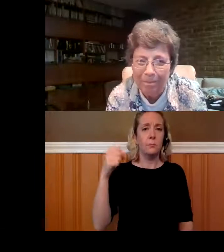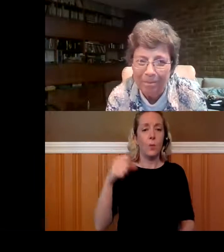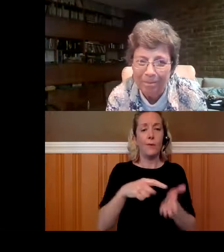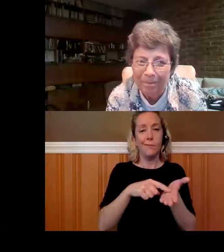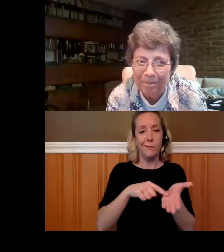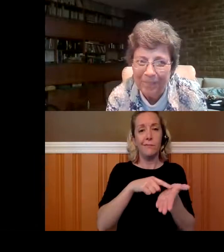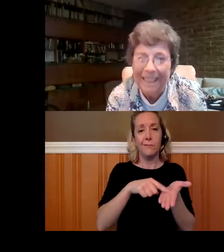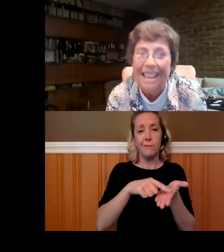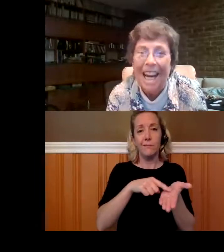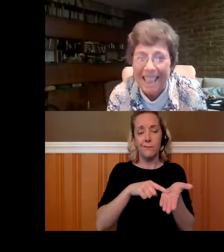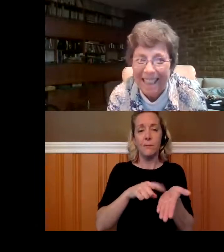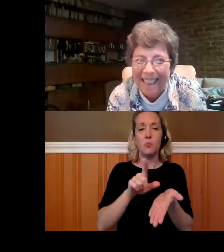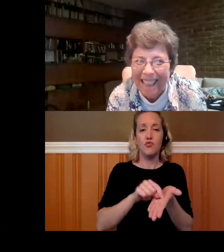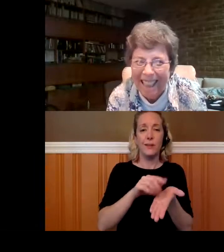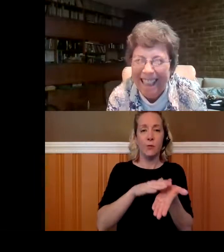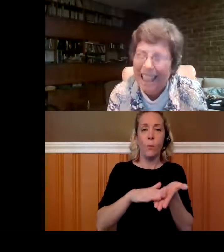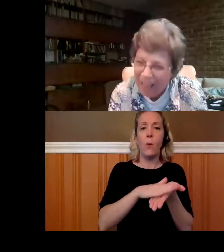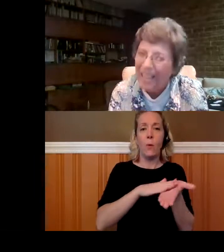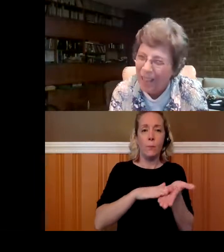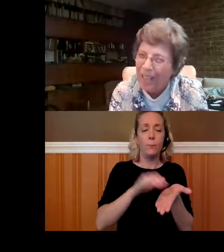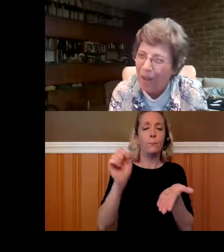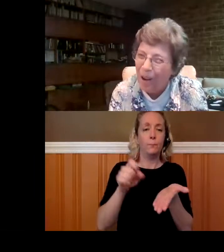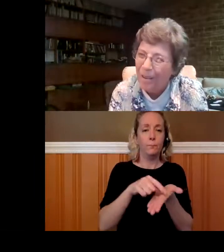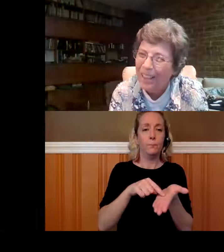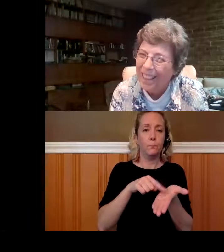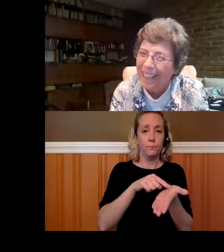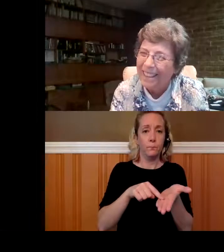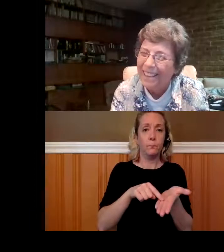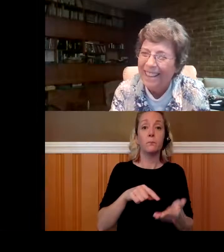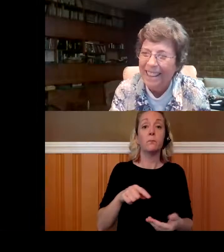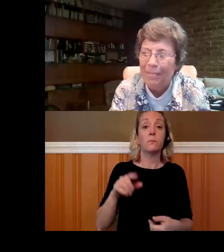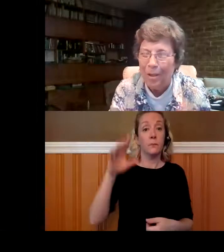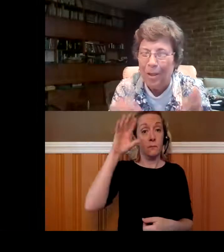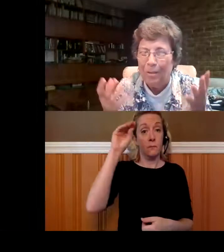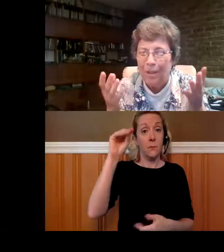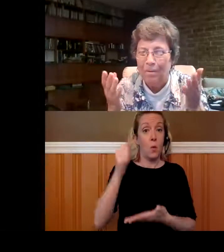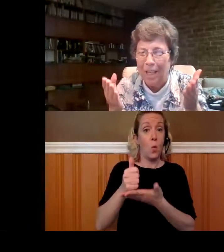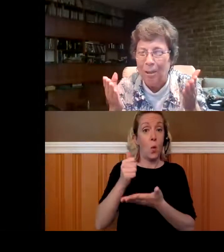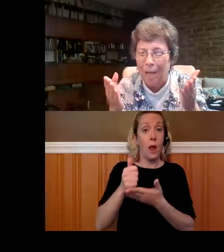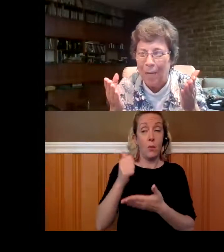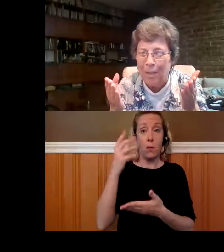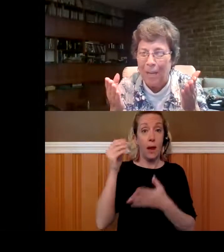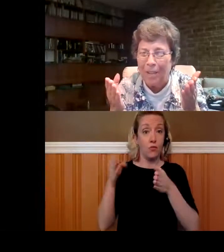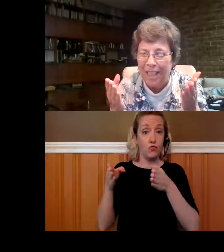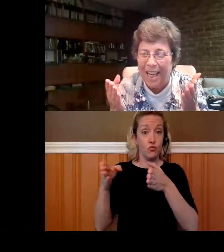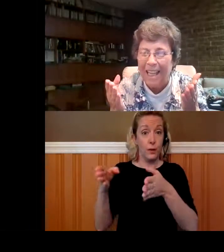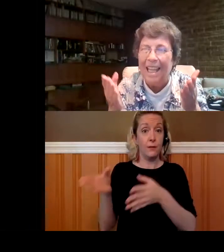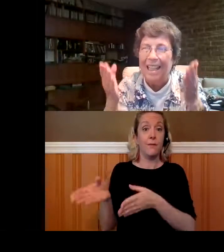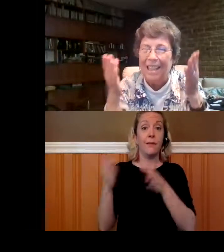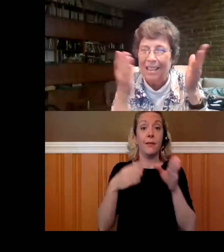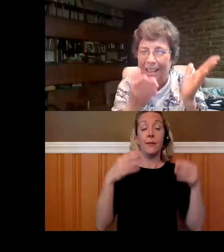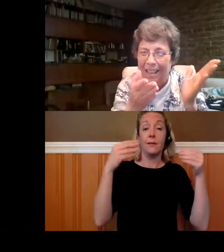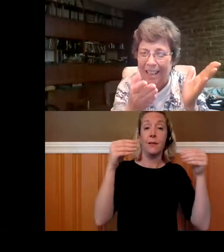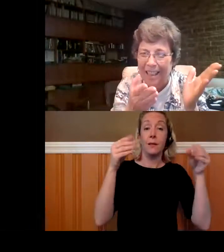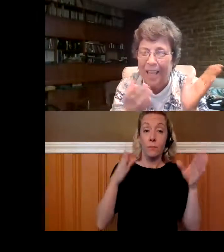yeah. Yes, on his palm. Yeah. Both the fellow who helped him outside and then the salesperson was